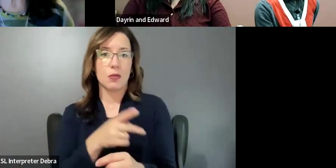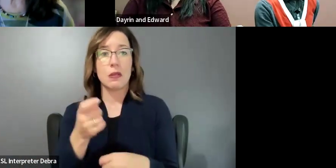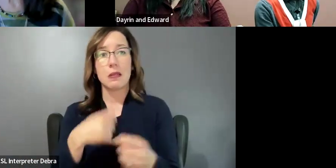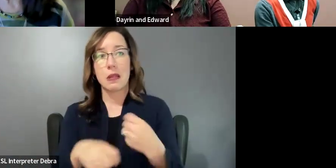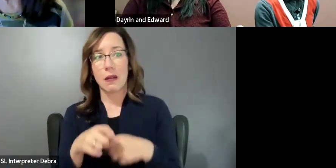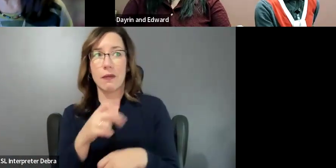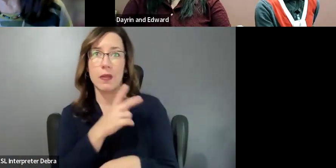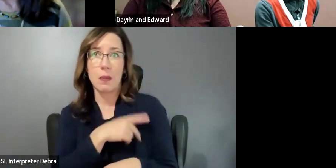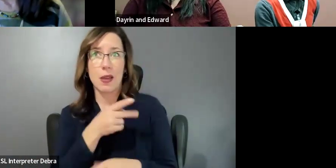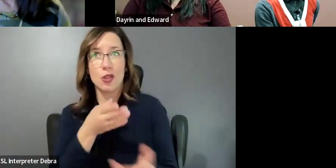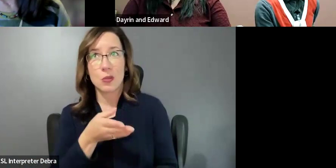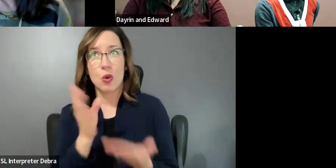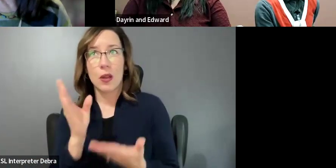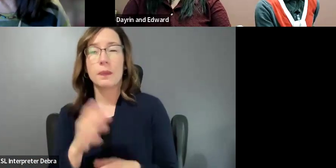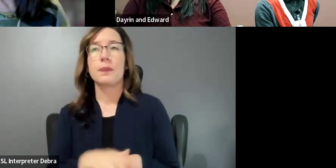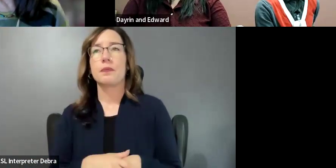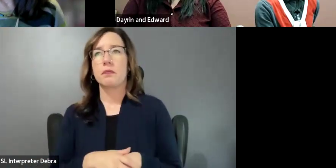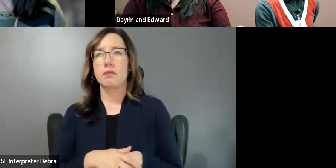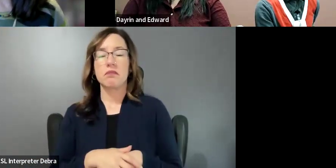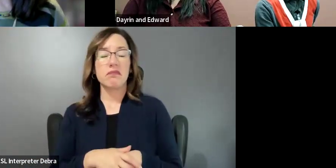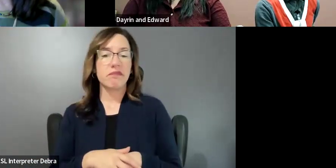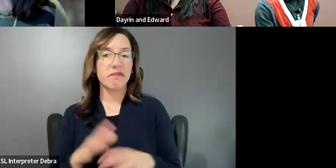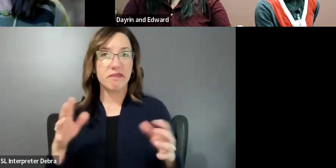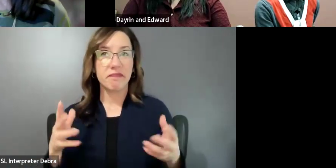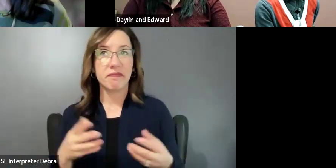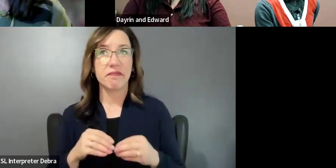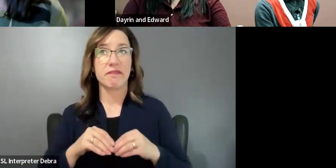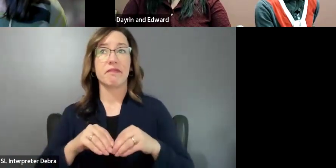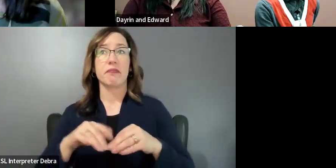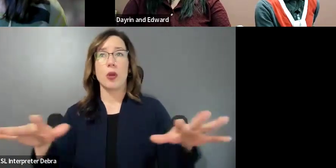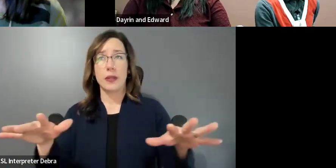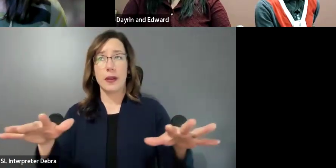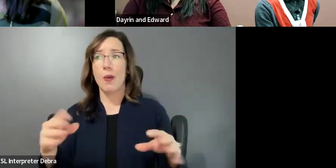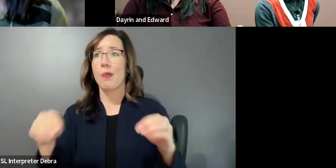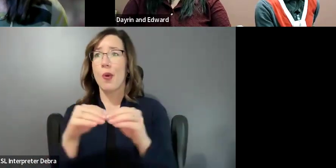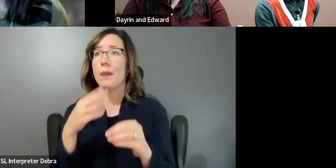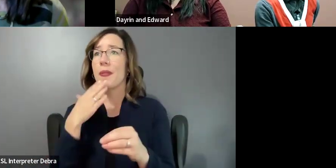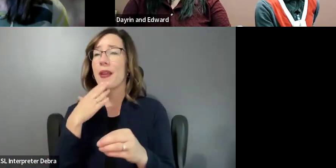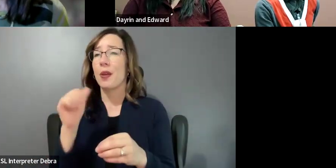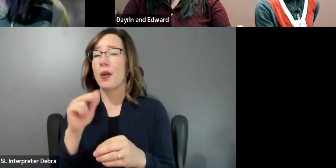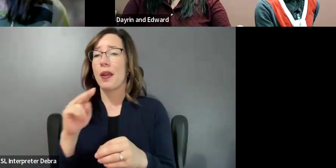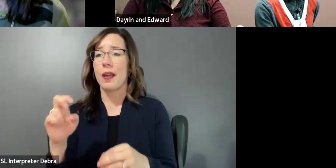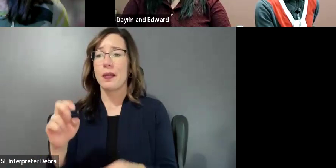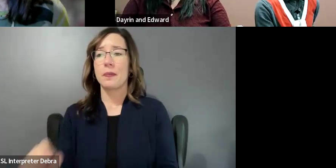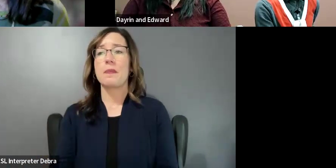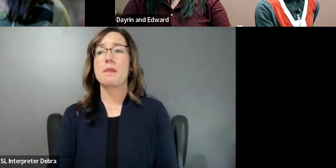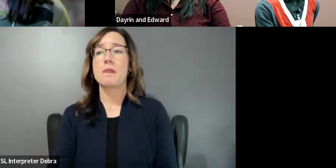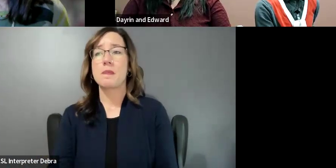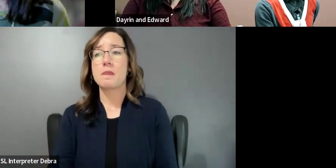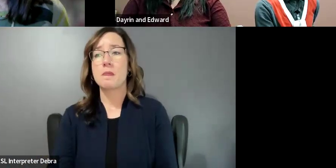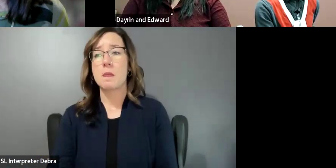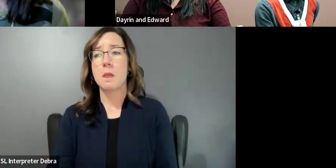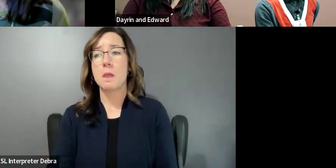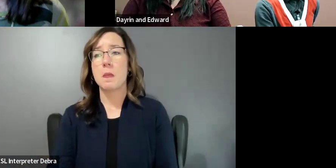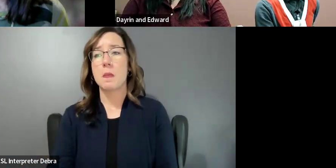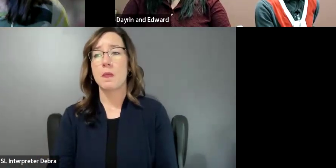patients always having to bring them in. And it just gets it out there more. So that's really a good one. Thank you, Anne Crotty. And then